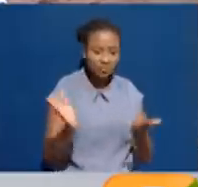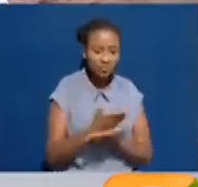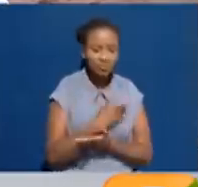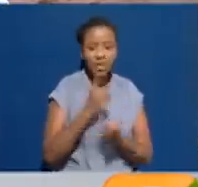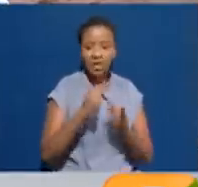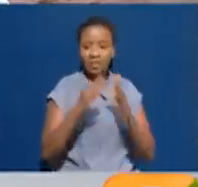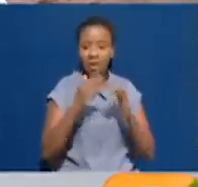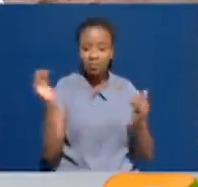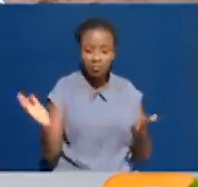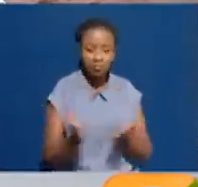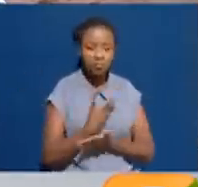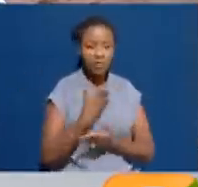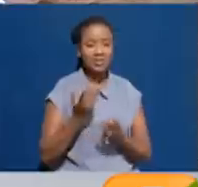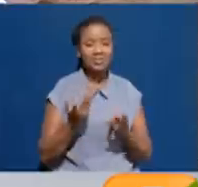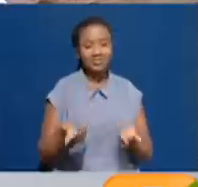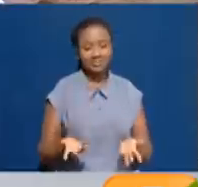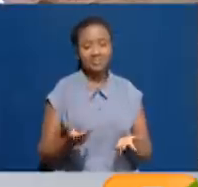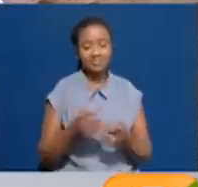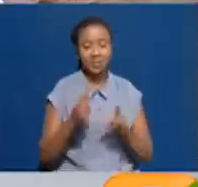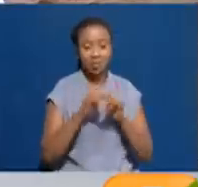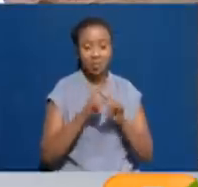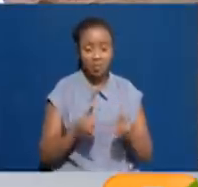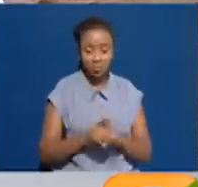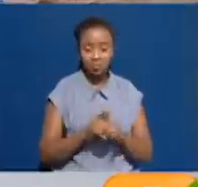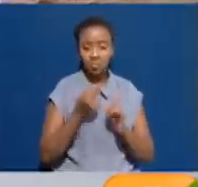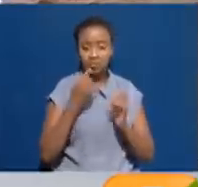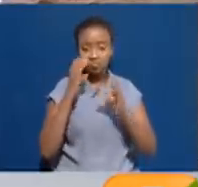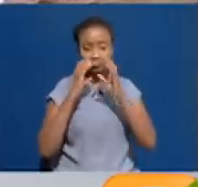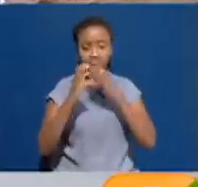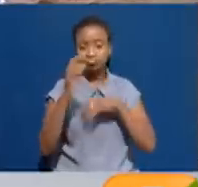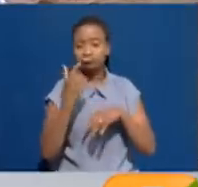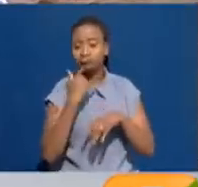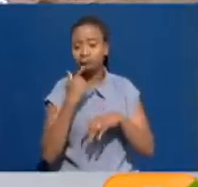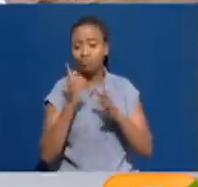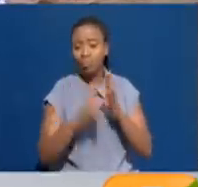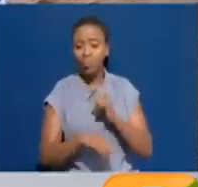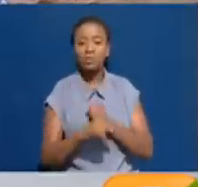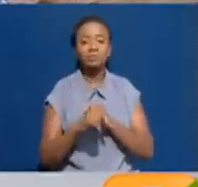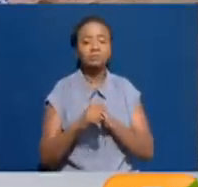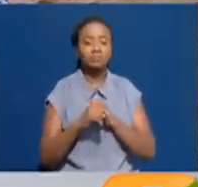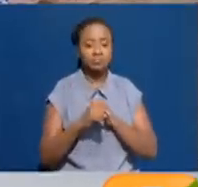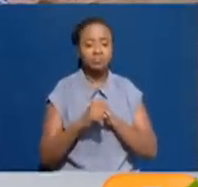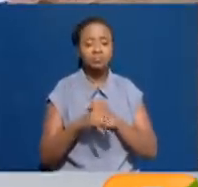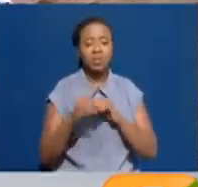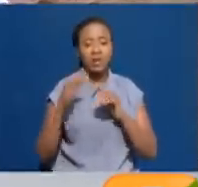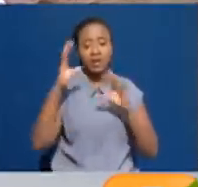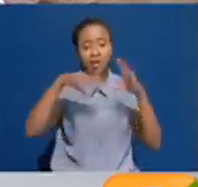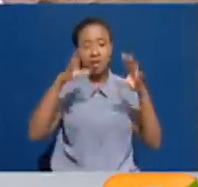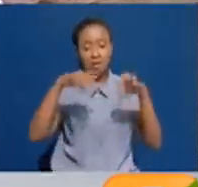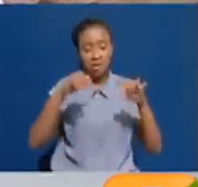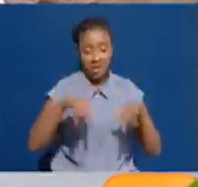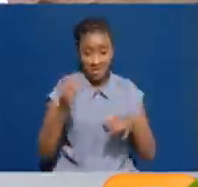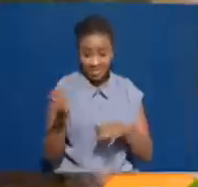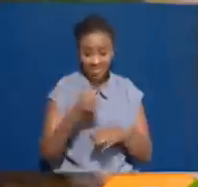as Brenda Wanga reports, the weather forecasts indicate that more rains will be experienced this month.